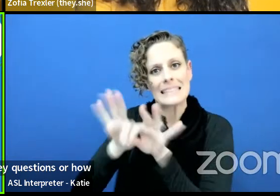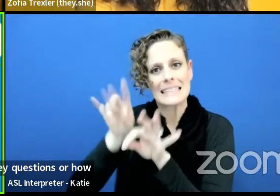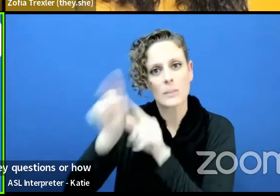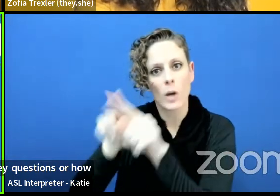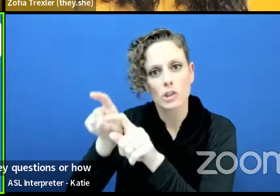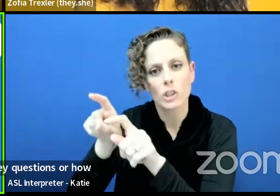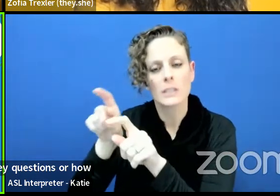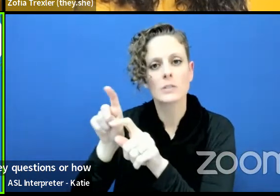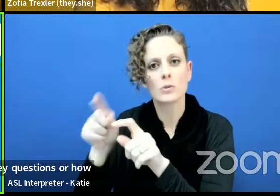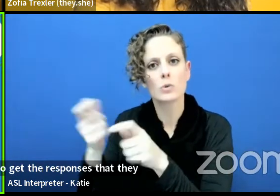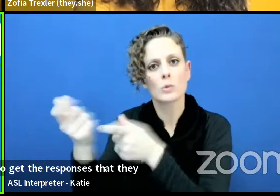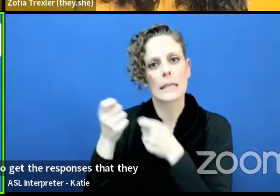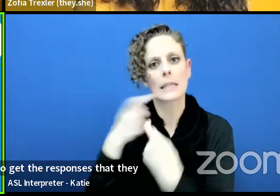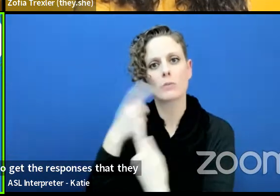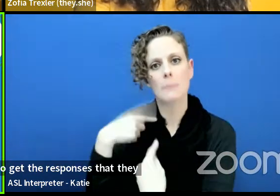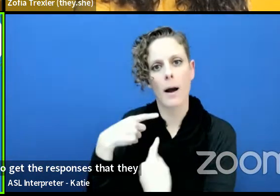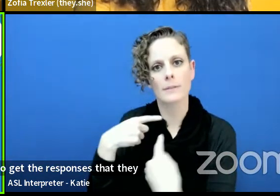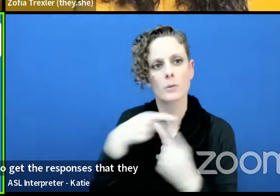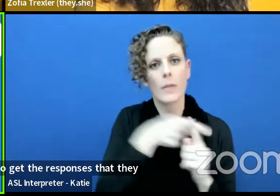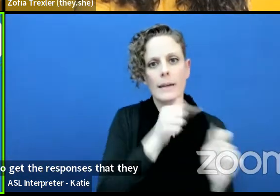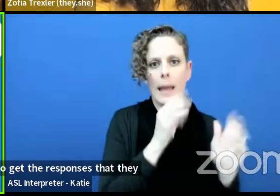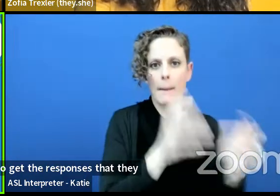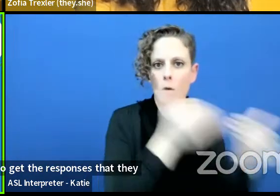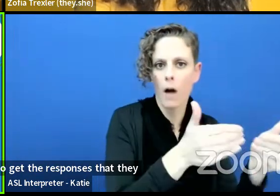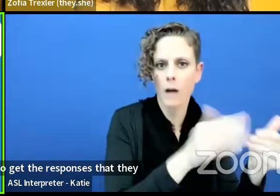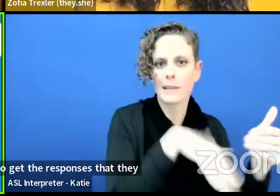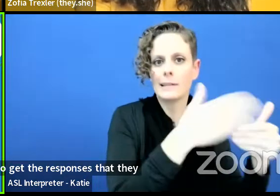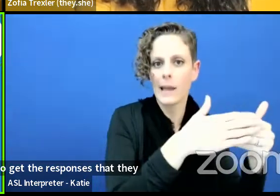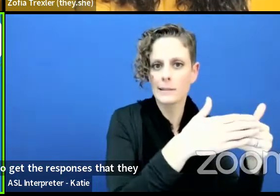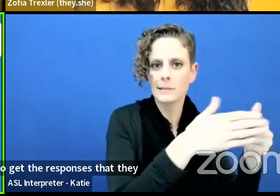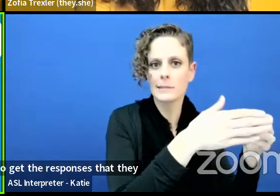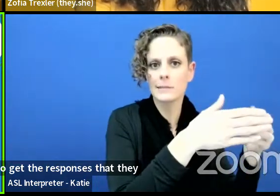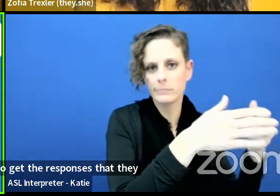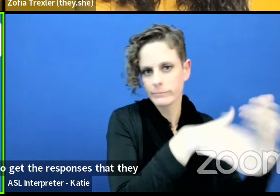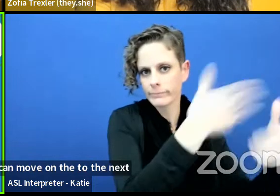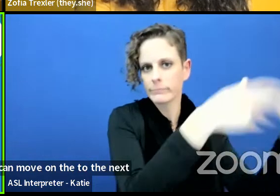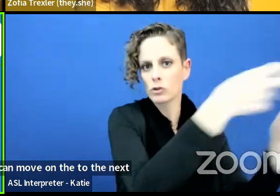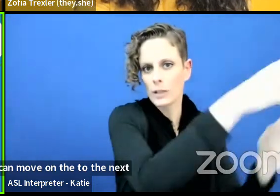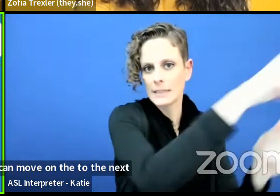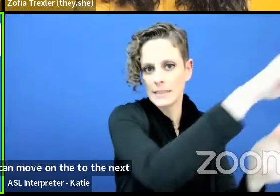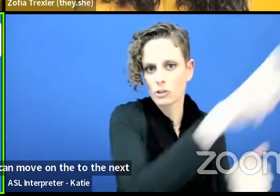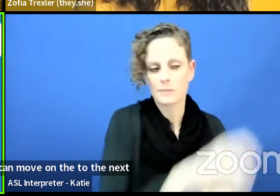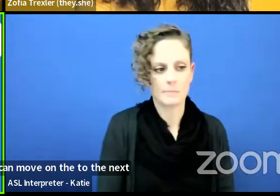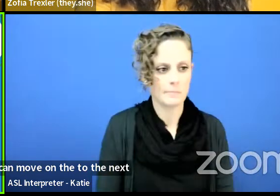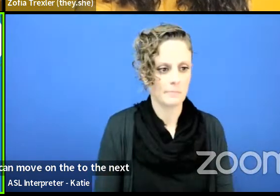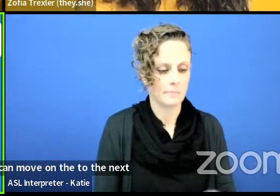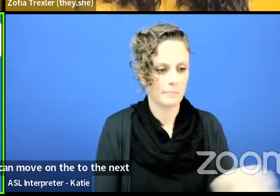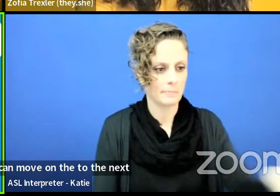that they're asking so that they can move on to the next step in transitioning.